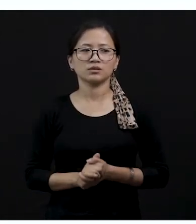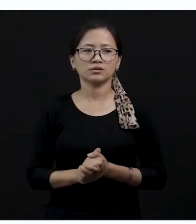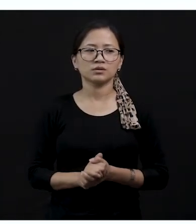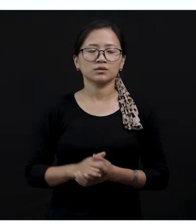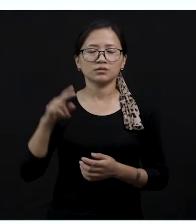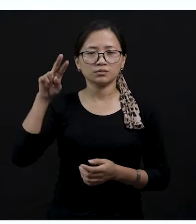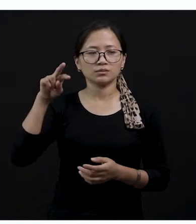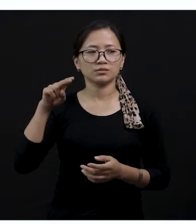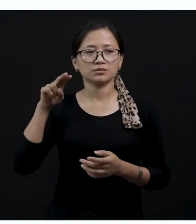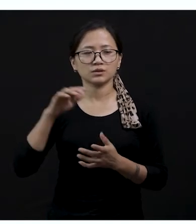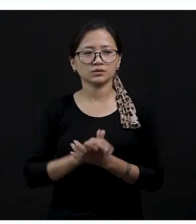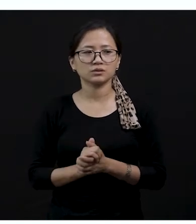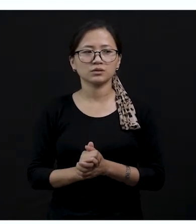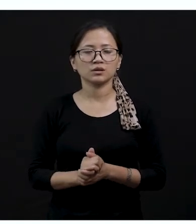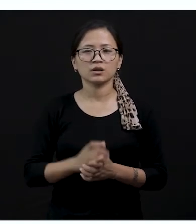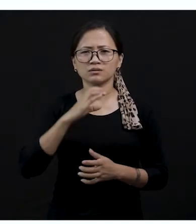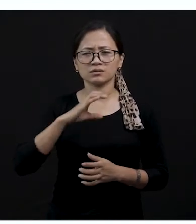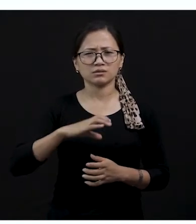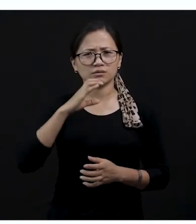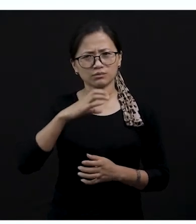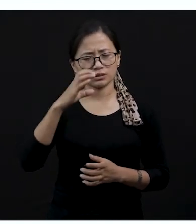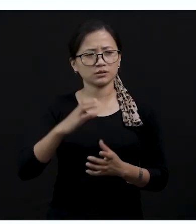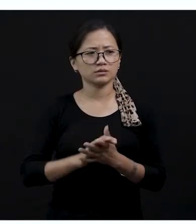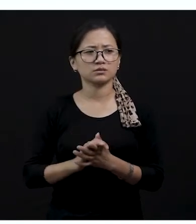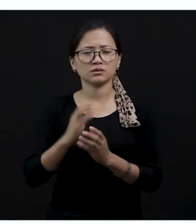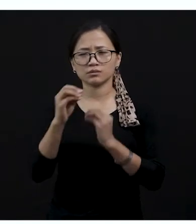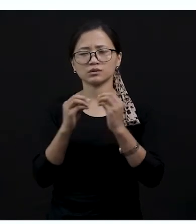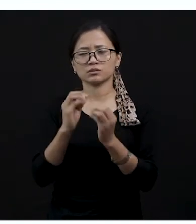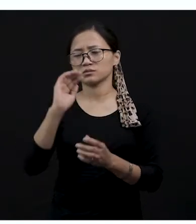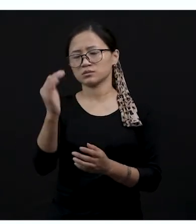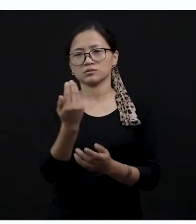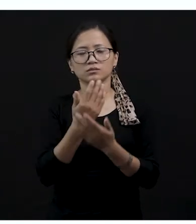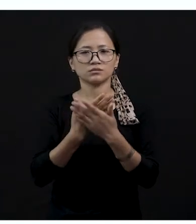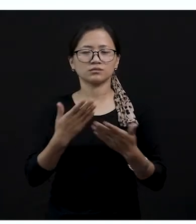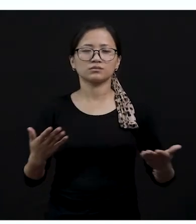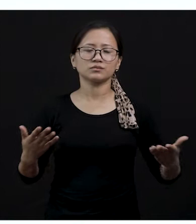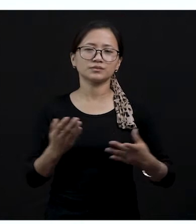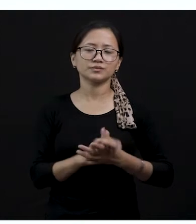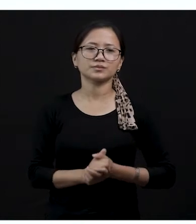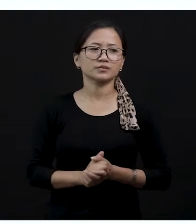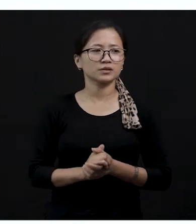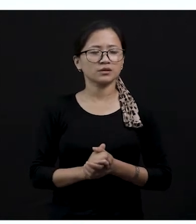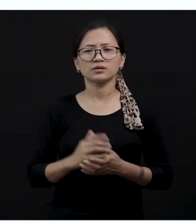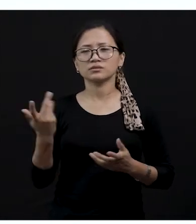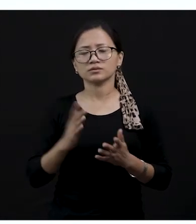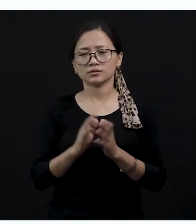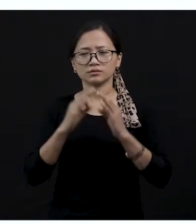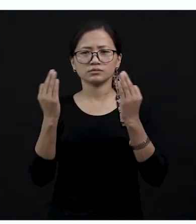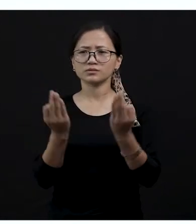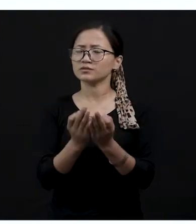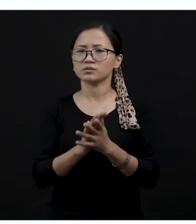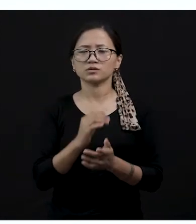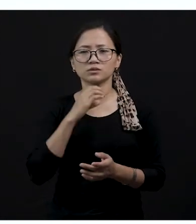Grumble, grumble. Grumble means to complain about something. See, the family were complaining about how boring